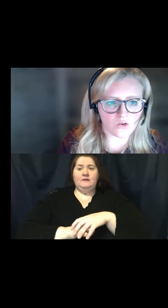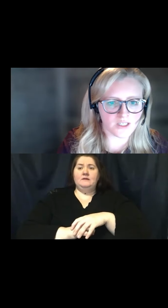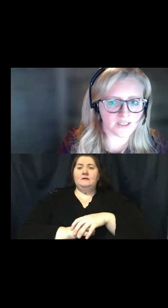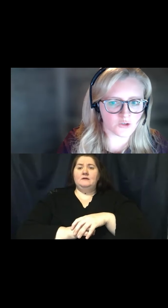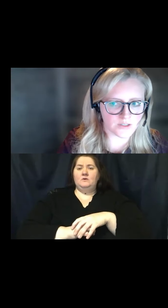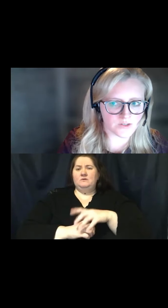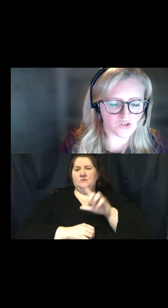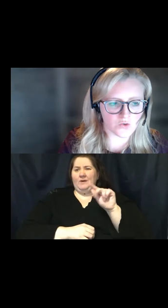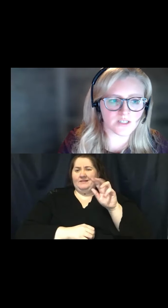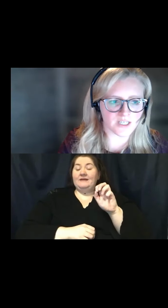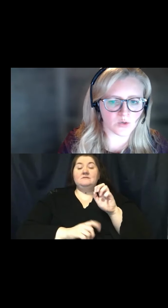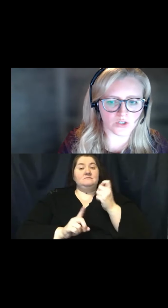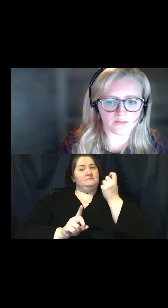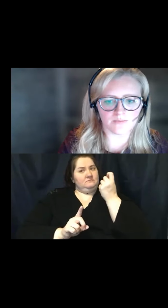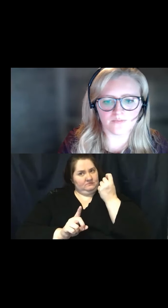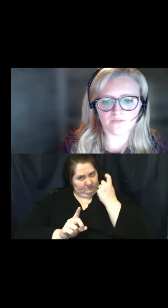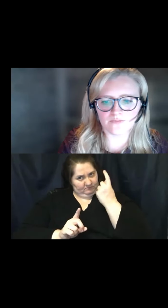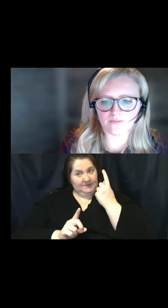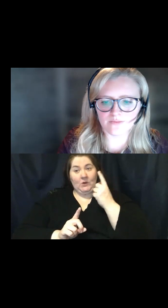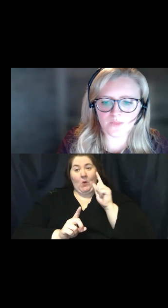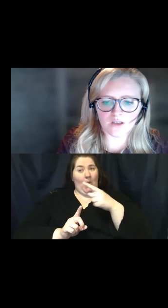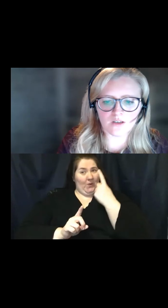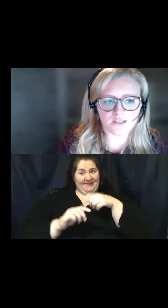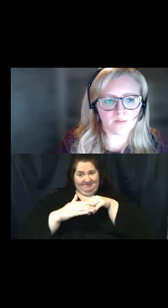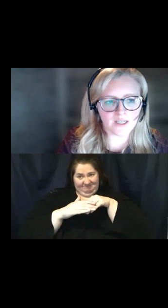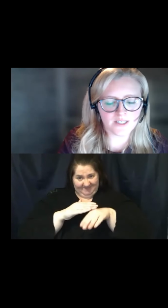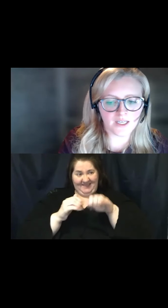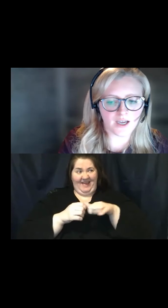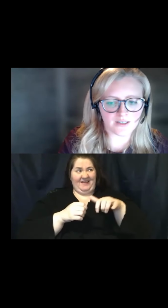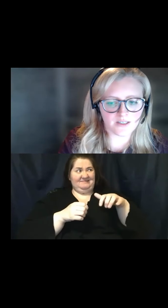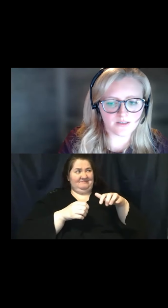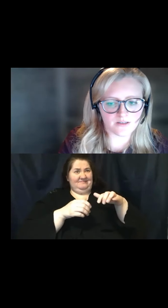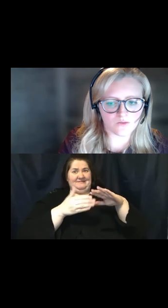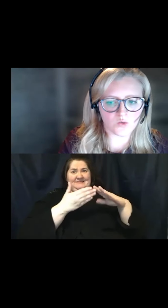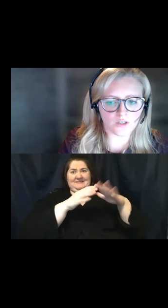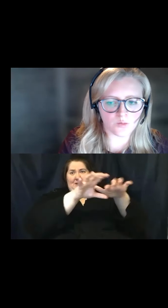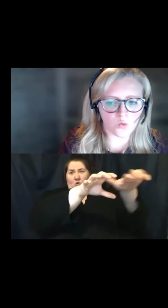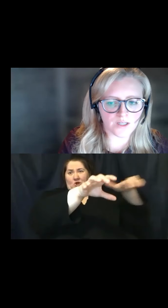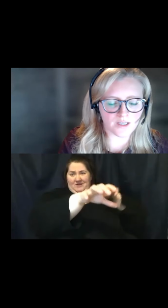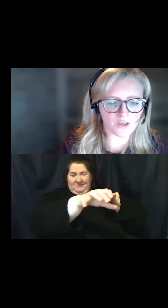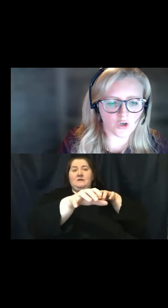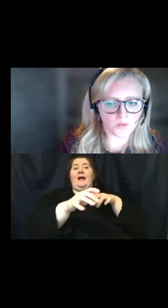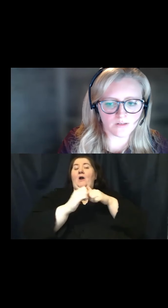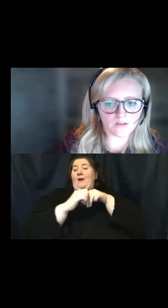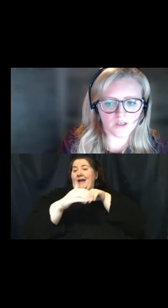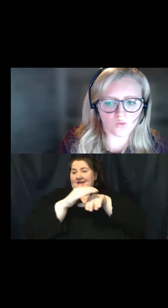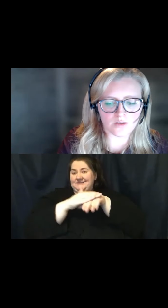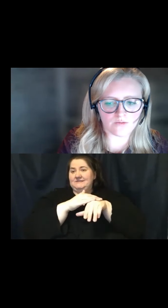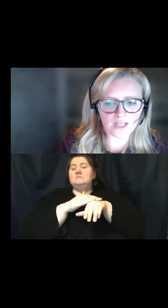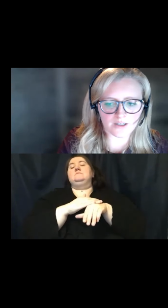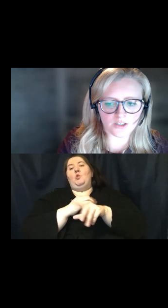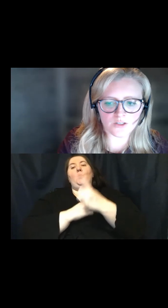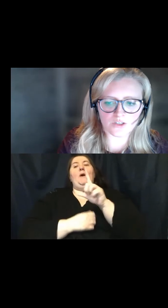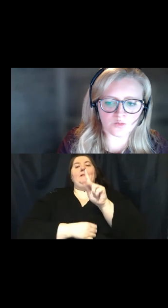is the only entrance to this neighborhood. To maintain access, we will keep one lane open